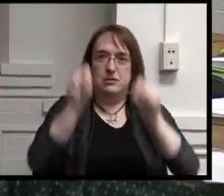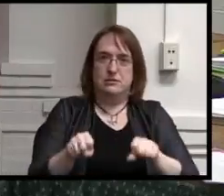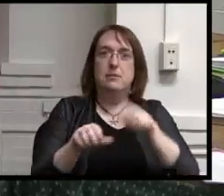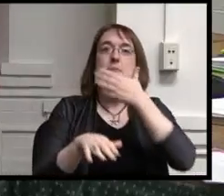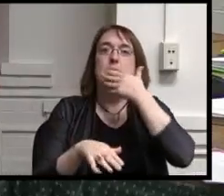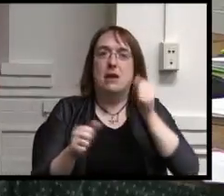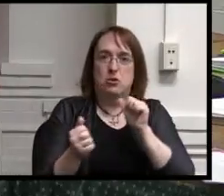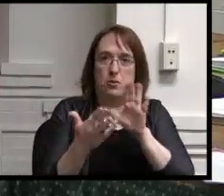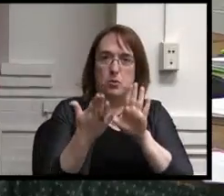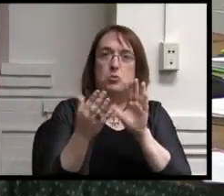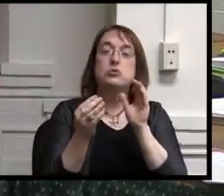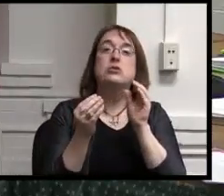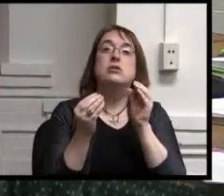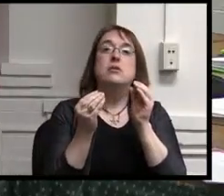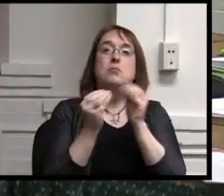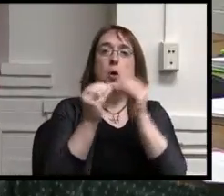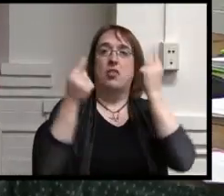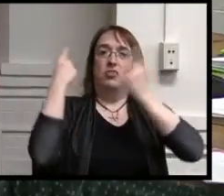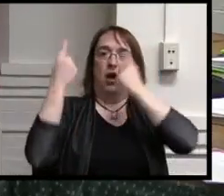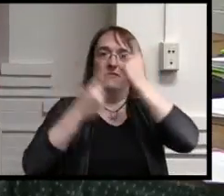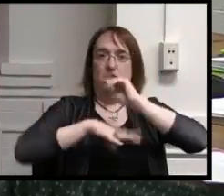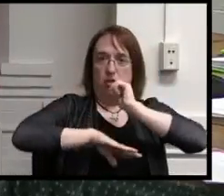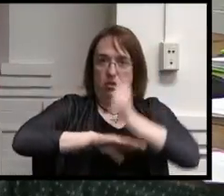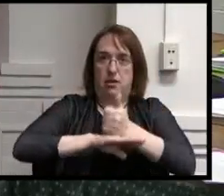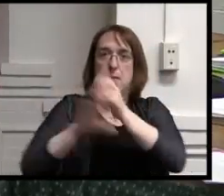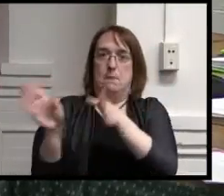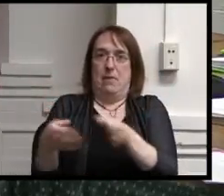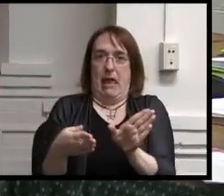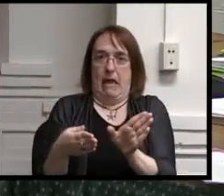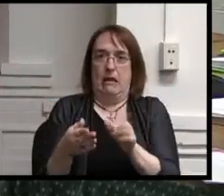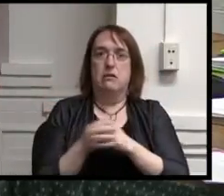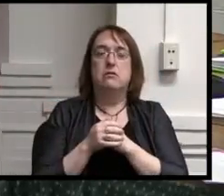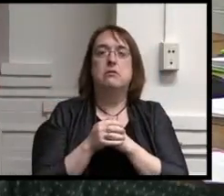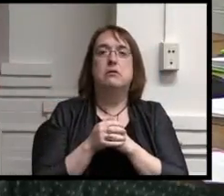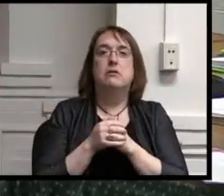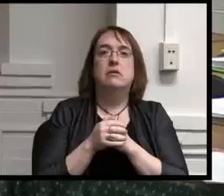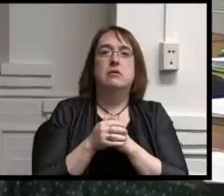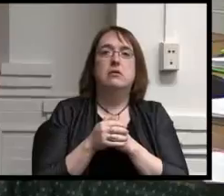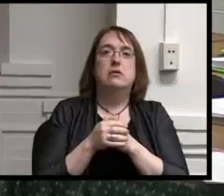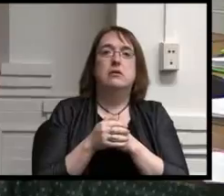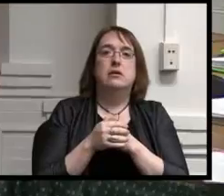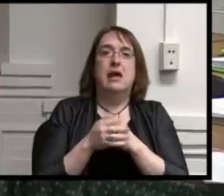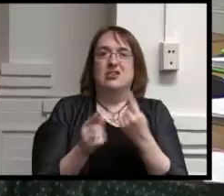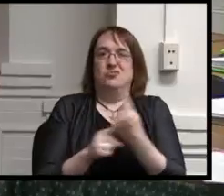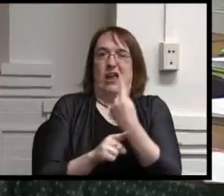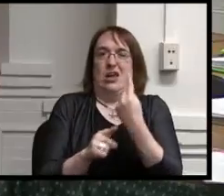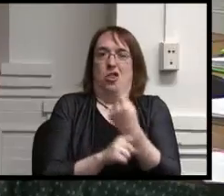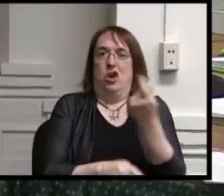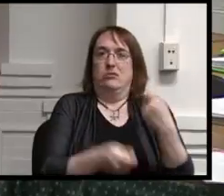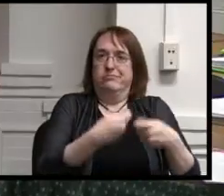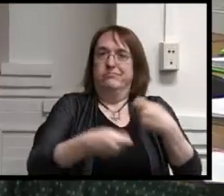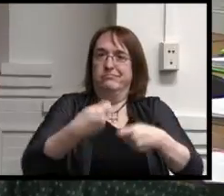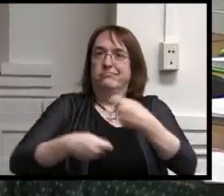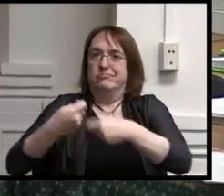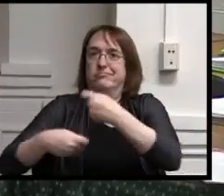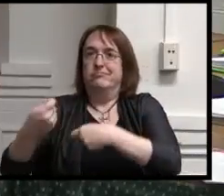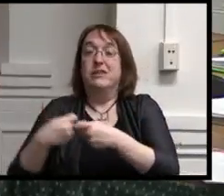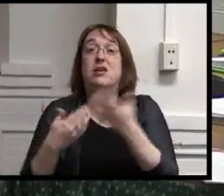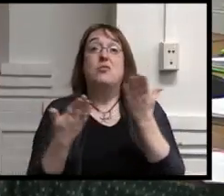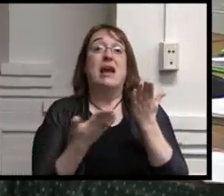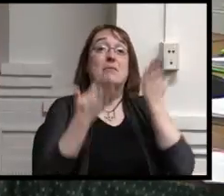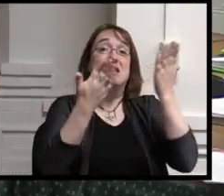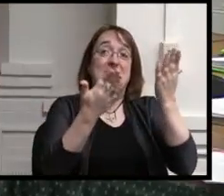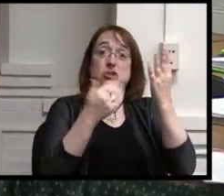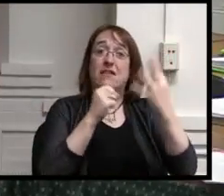there's a more thoughtful, planned, regular cycle of replacing equipment. They're recommending 4 years.